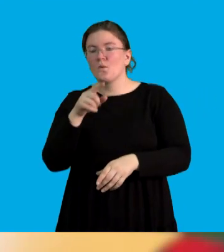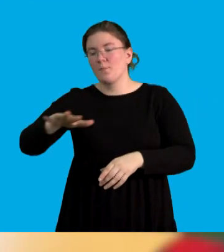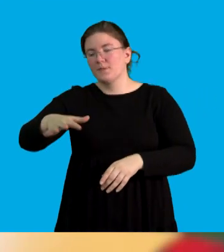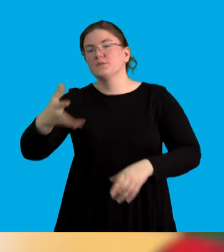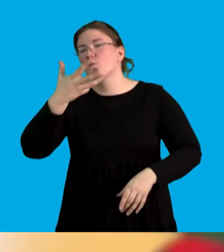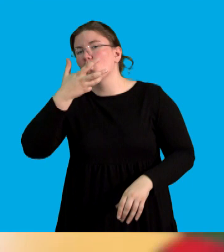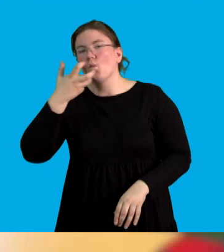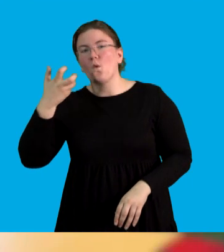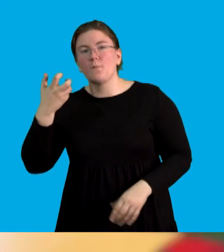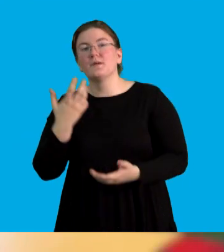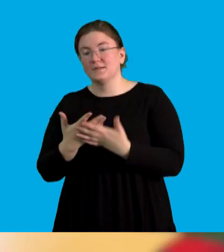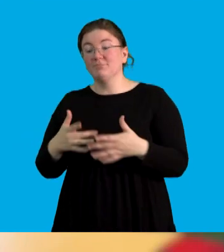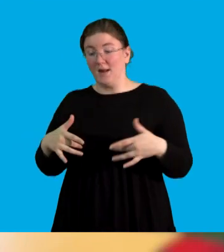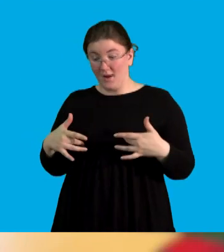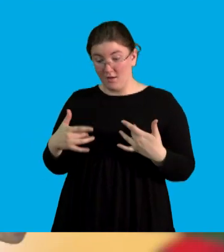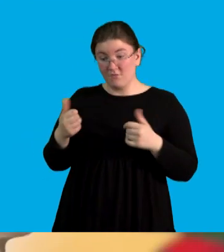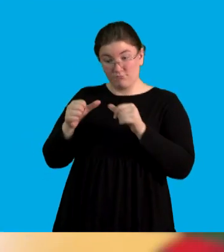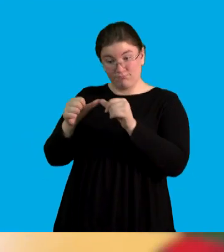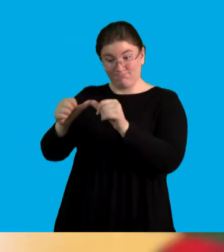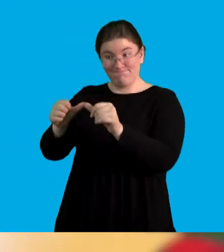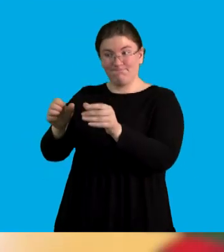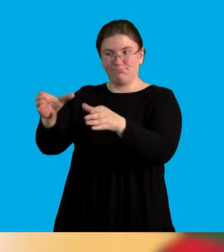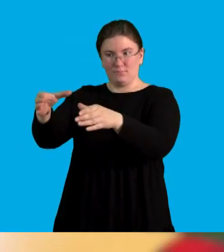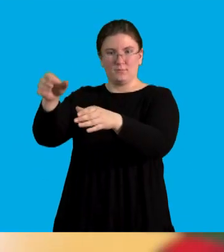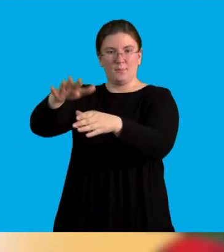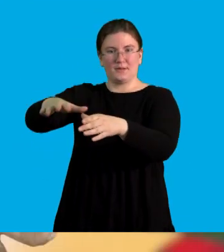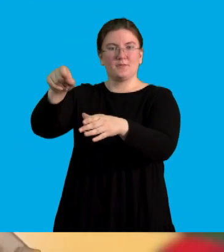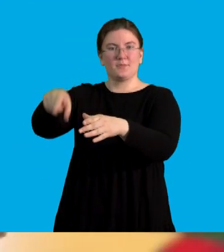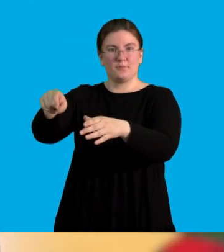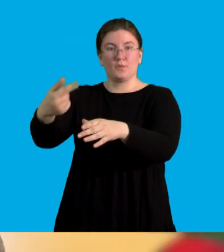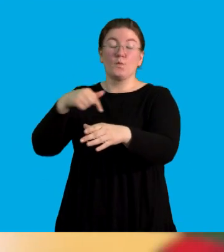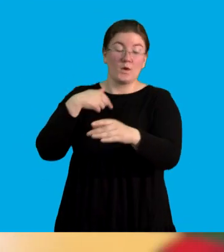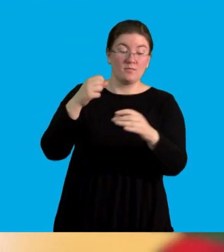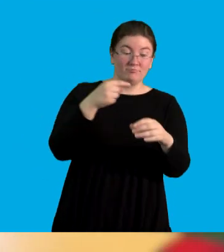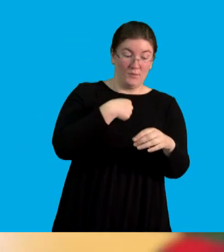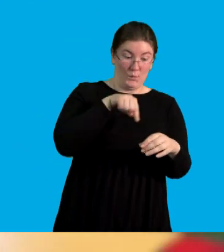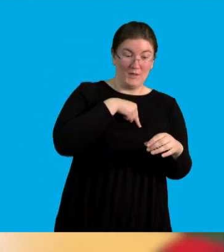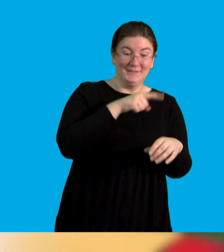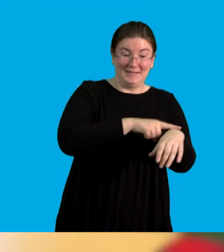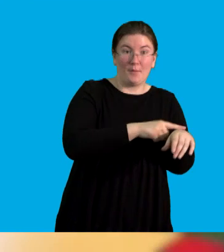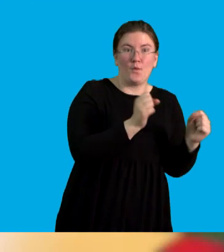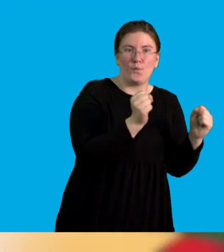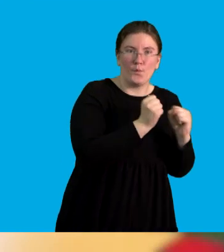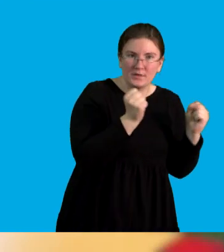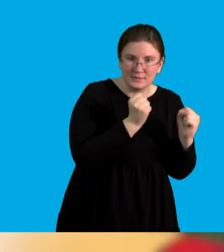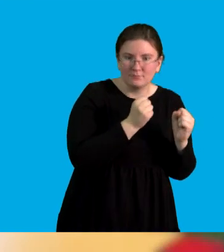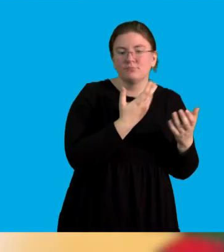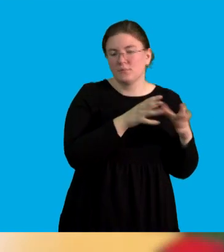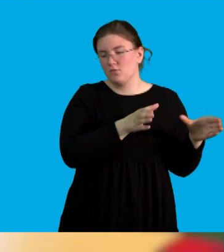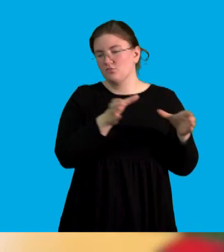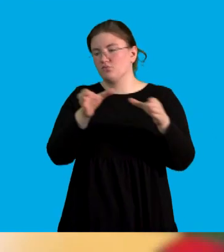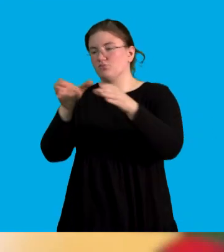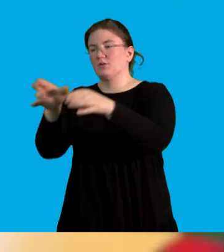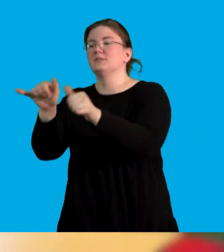warmer areas that they can live in while we are experiencing winter in the